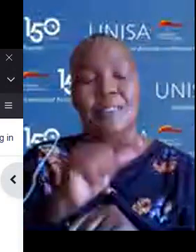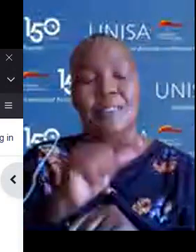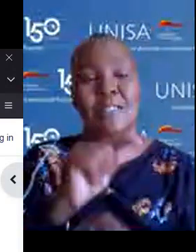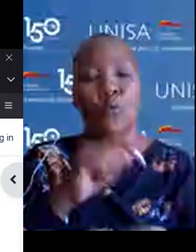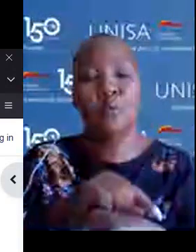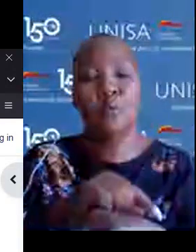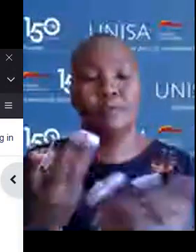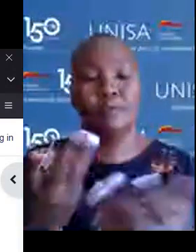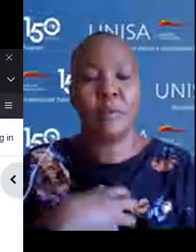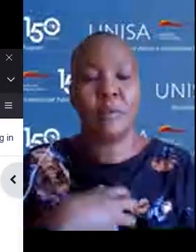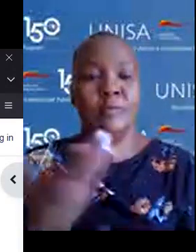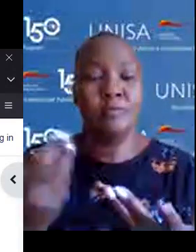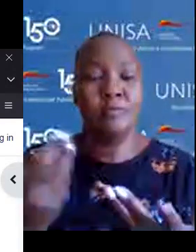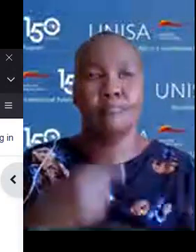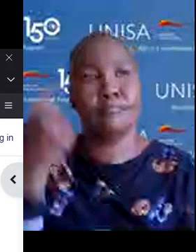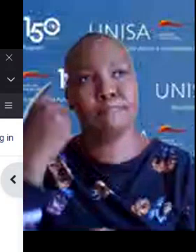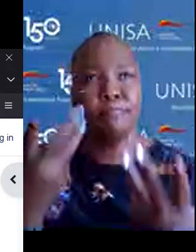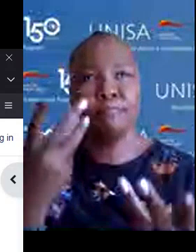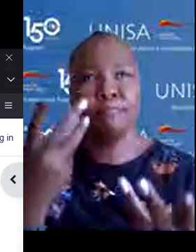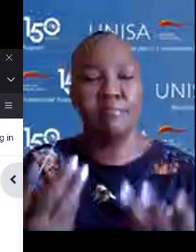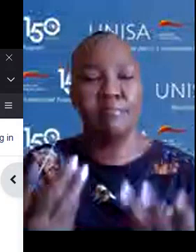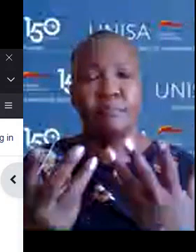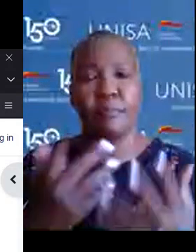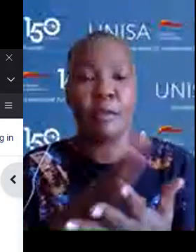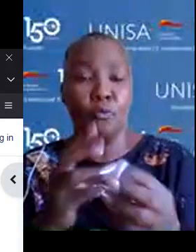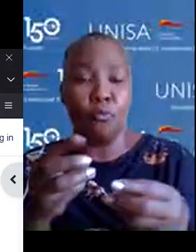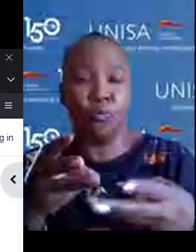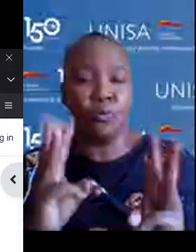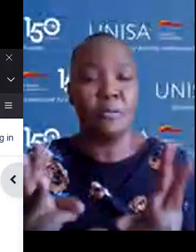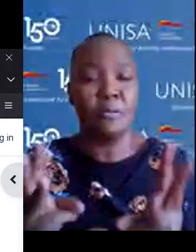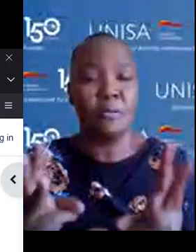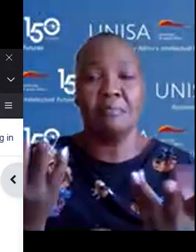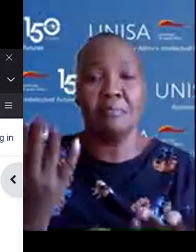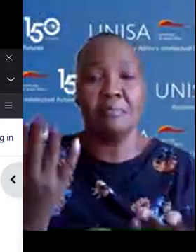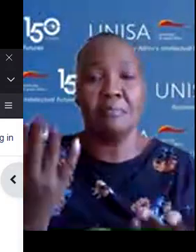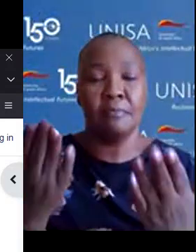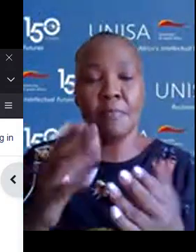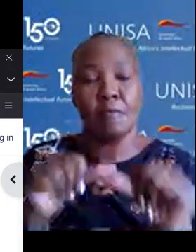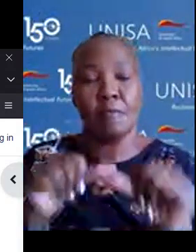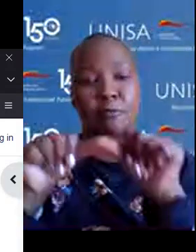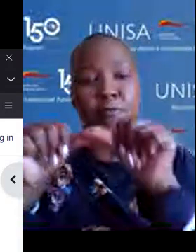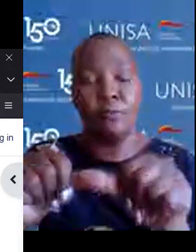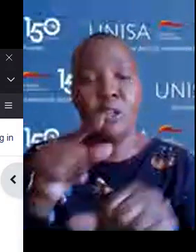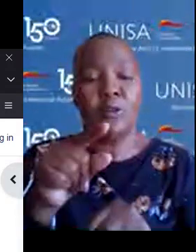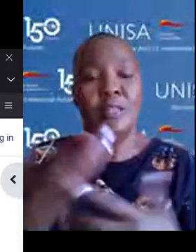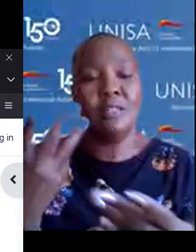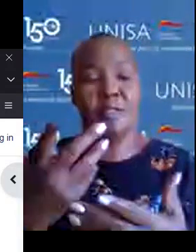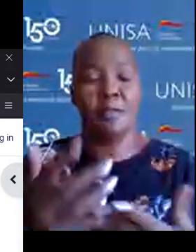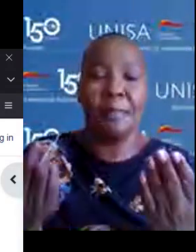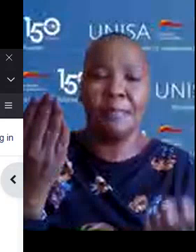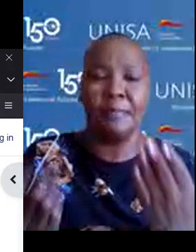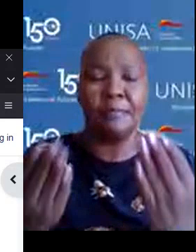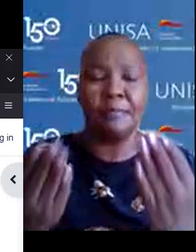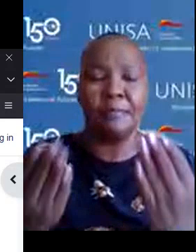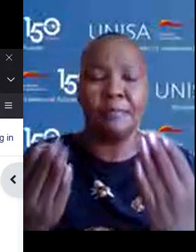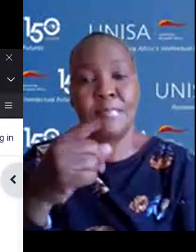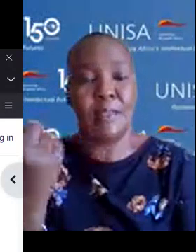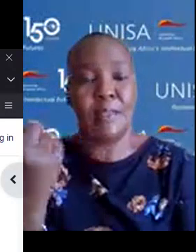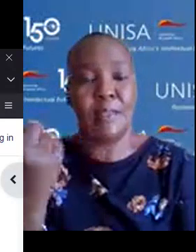there is a few ways that you can actually follow along in this course. So you can either first just